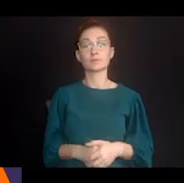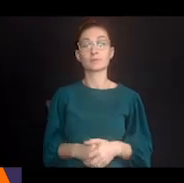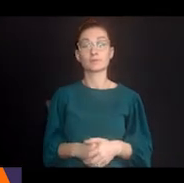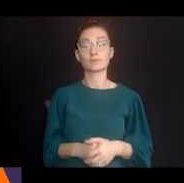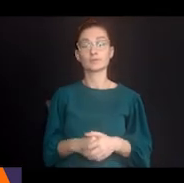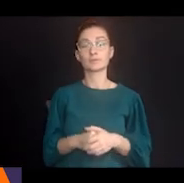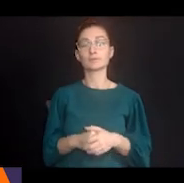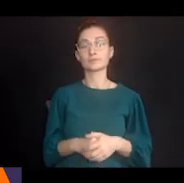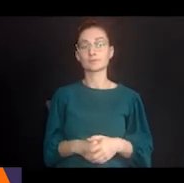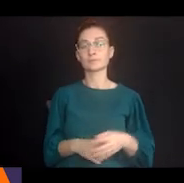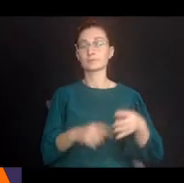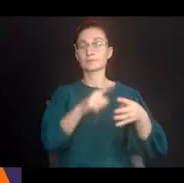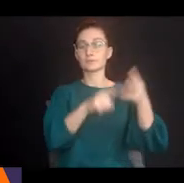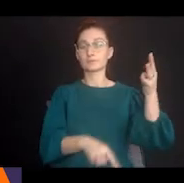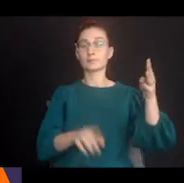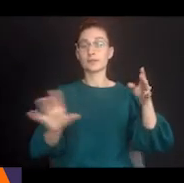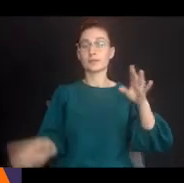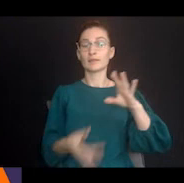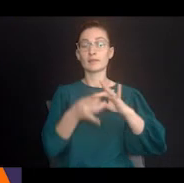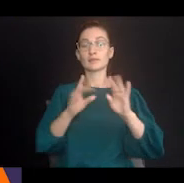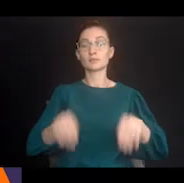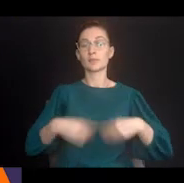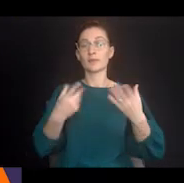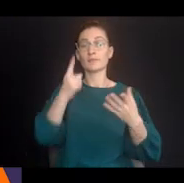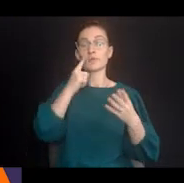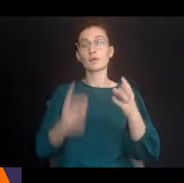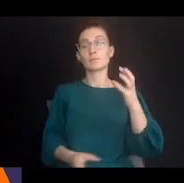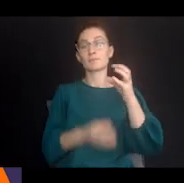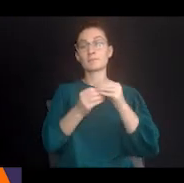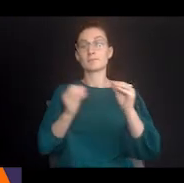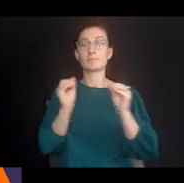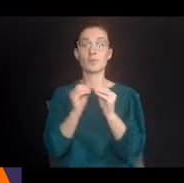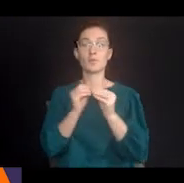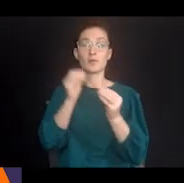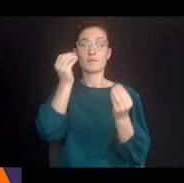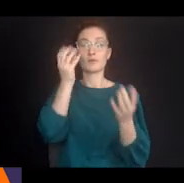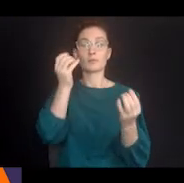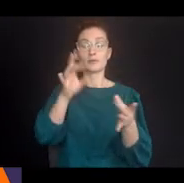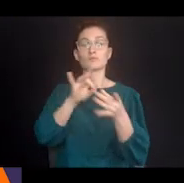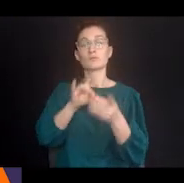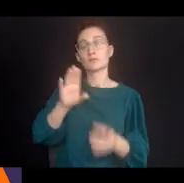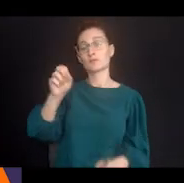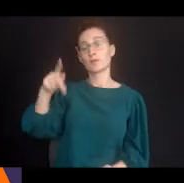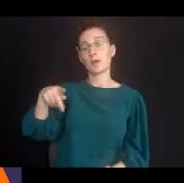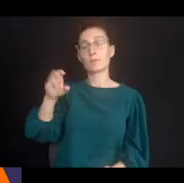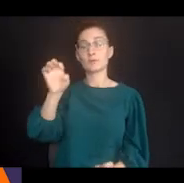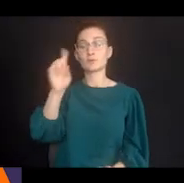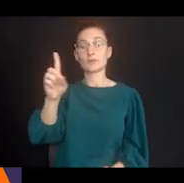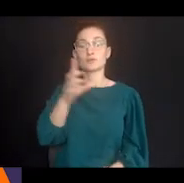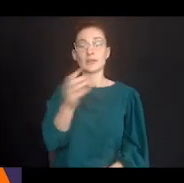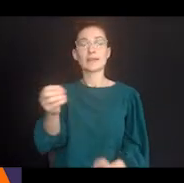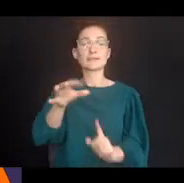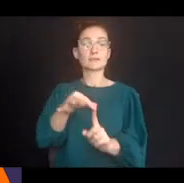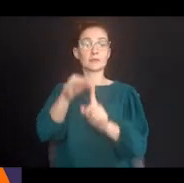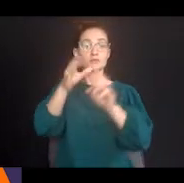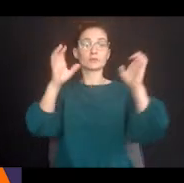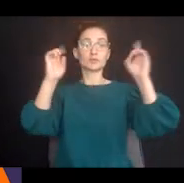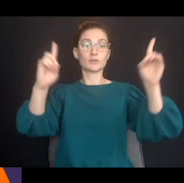Resources. Below is a list of links we provided for additional information on compensatory education as well as special